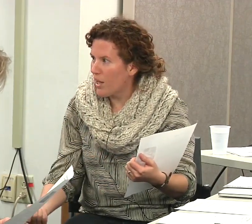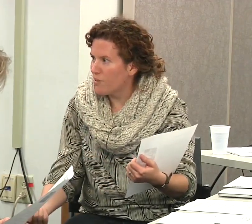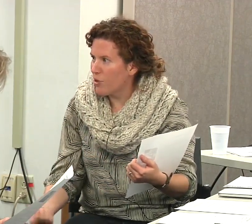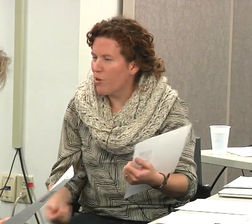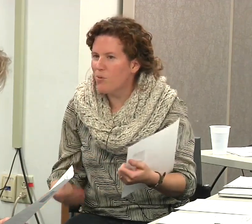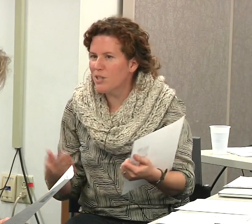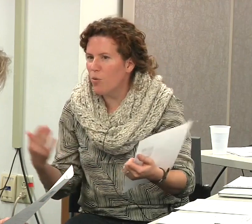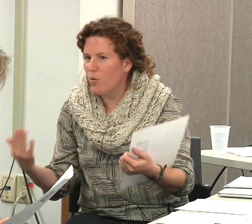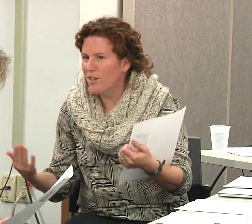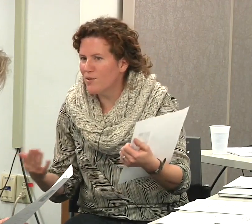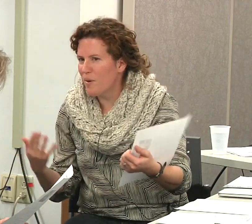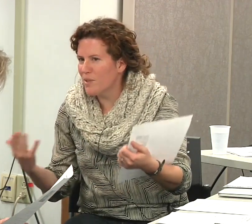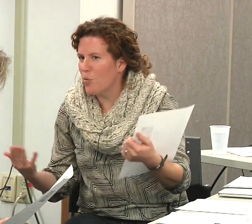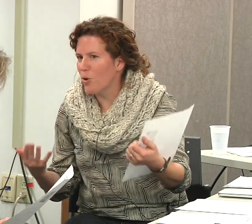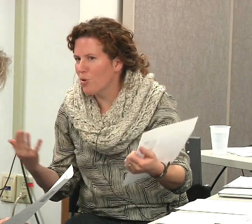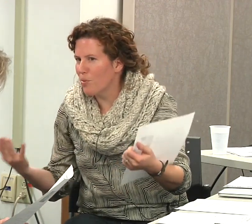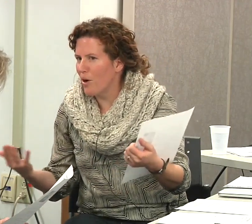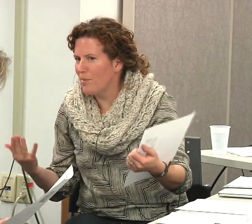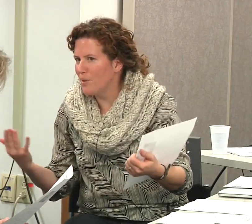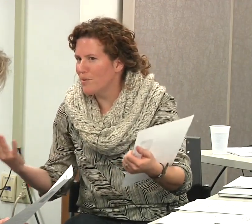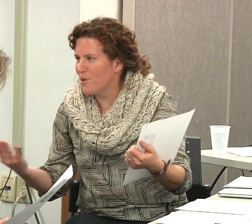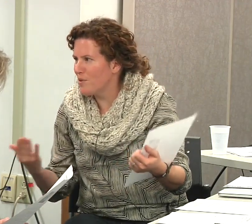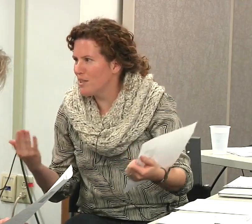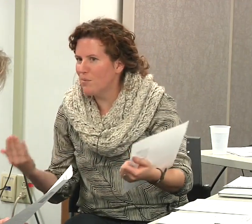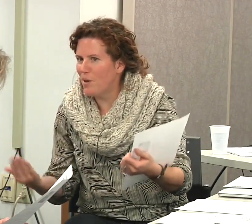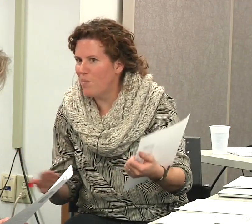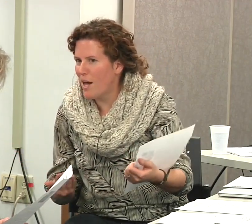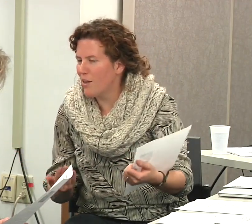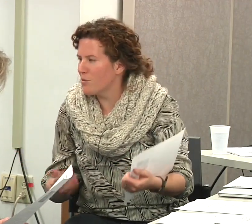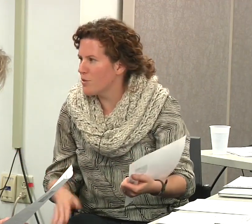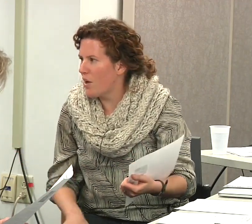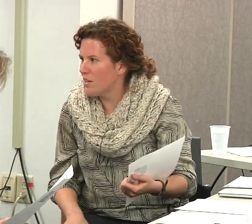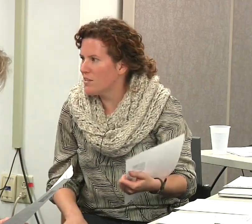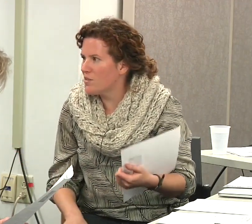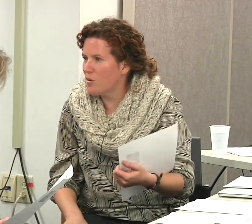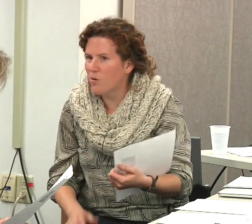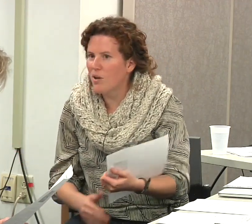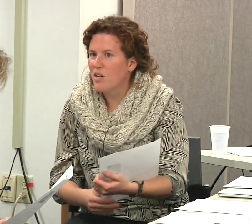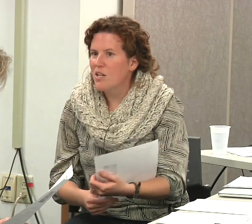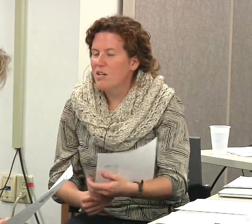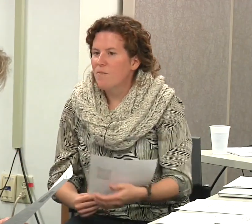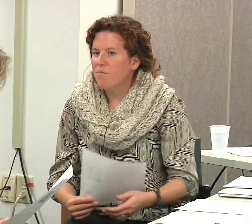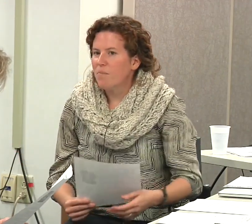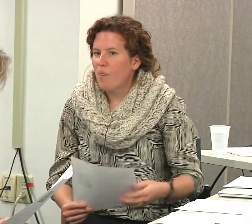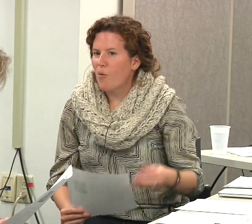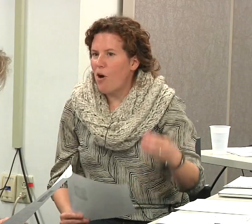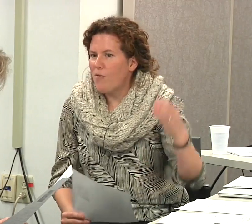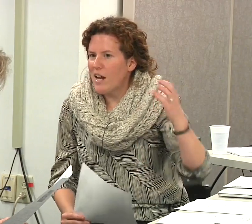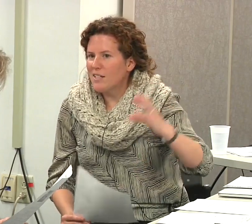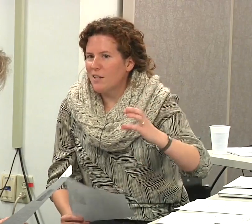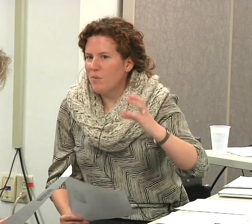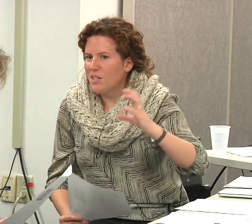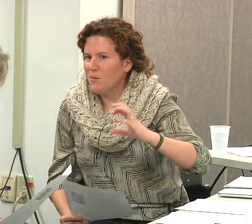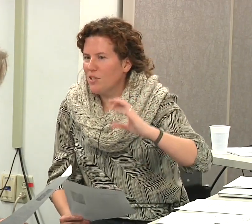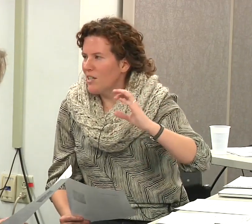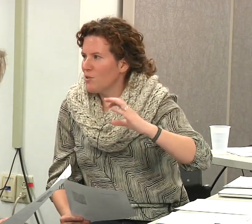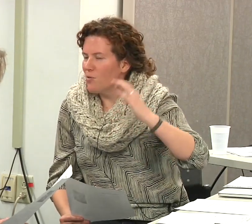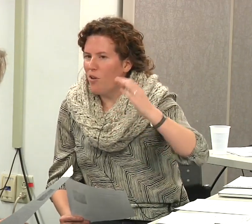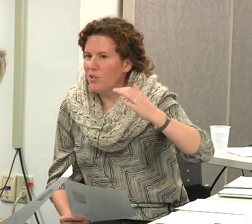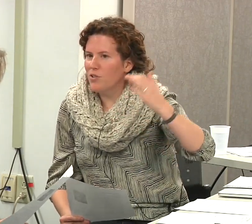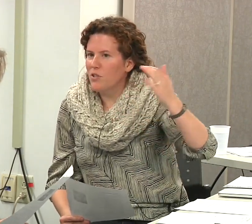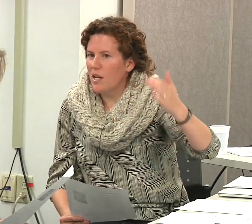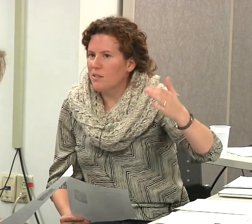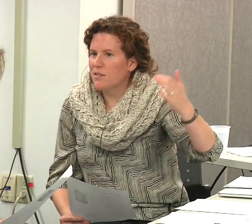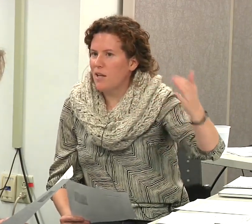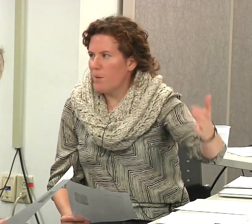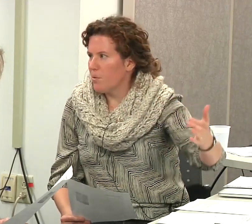it in a different way, right? Almost like, it's almost like word problems, right? If we think about math or science. So we're often asking them to think about